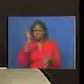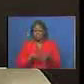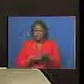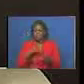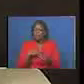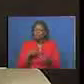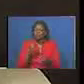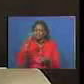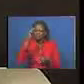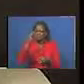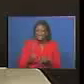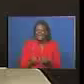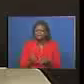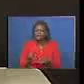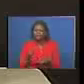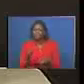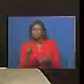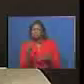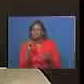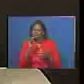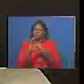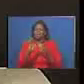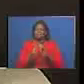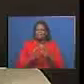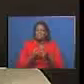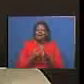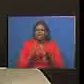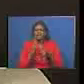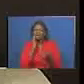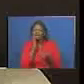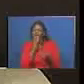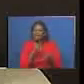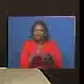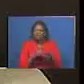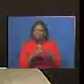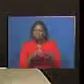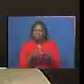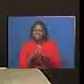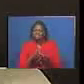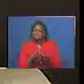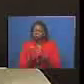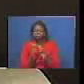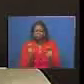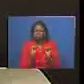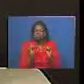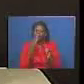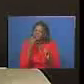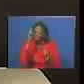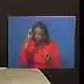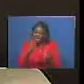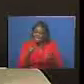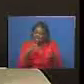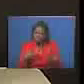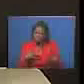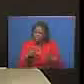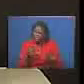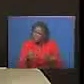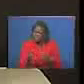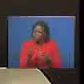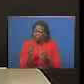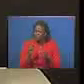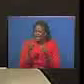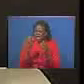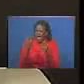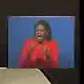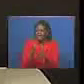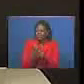their character and not by the color of their skin now in light of this day judge people according to their ability not really what